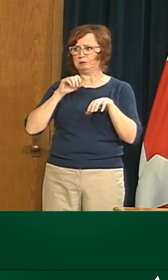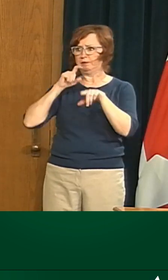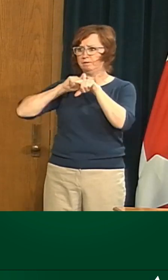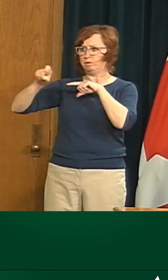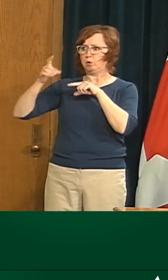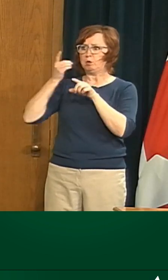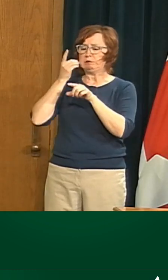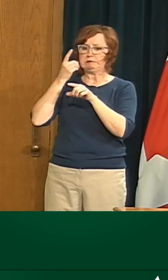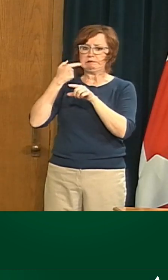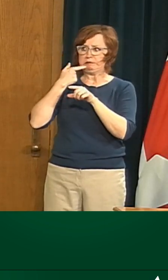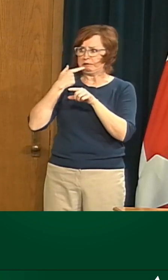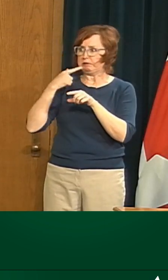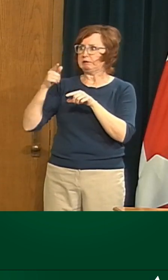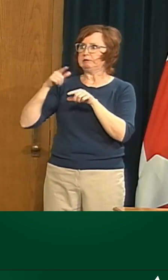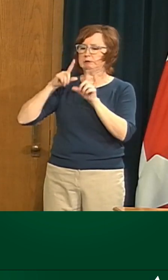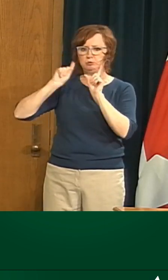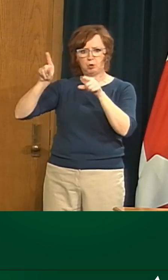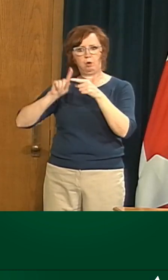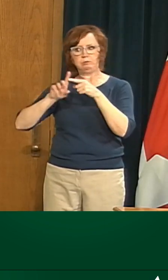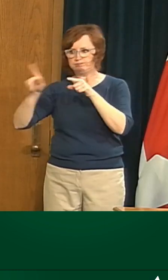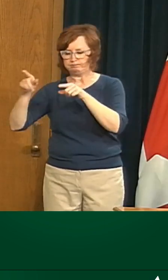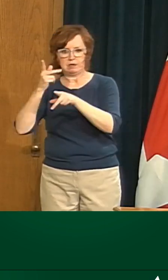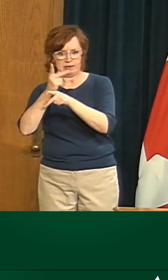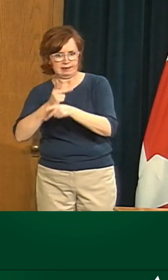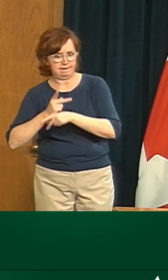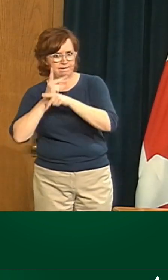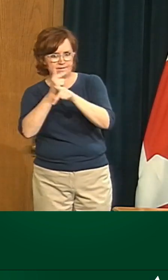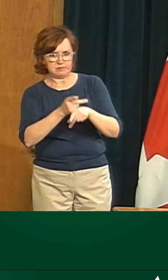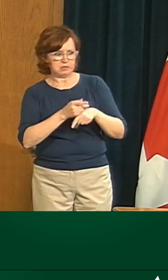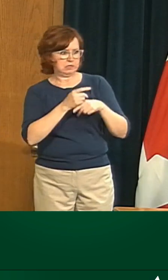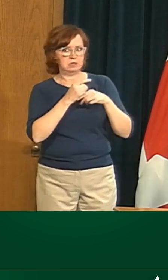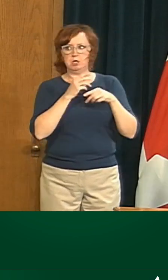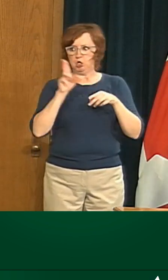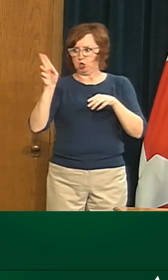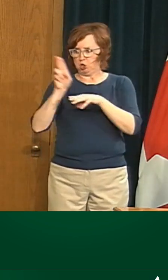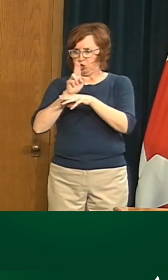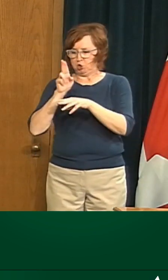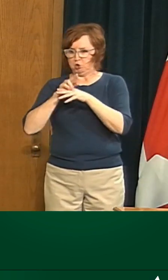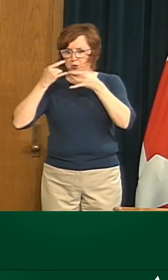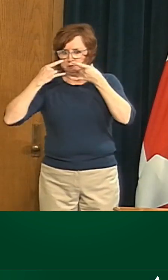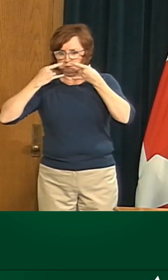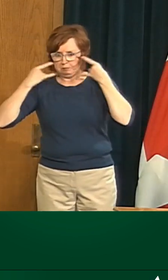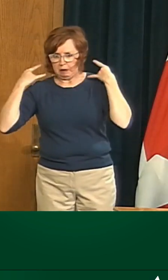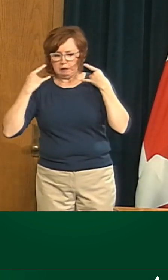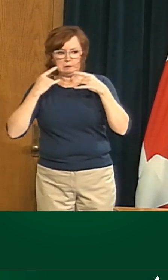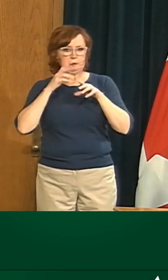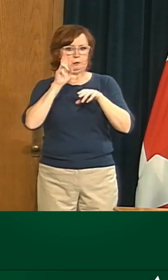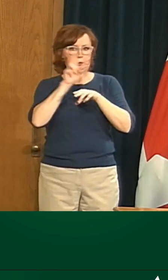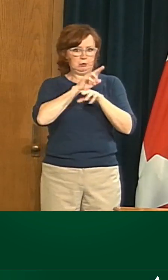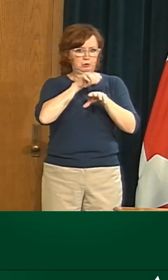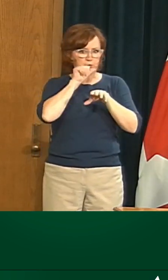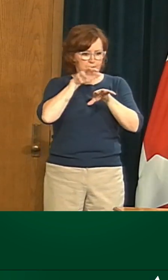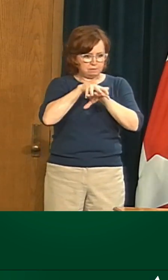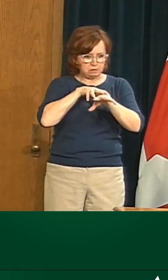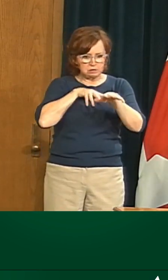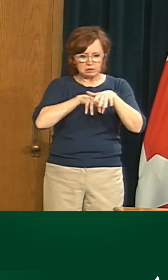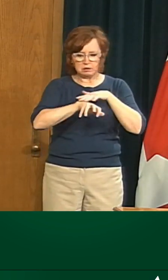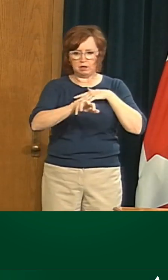a good place to start to reopen some of the services that the Saskatchewan people require,